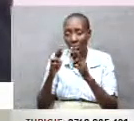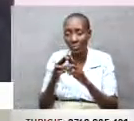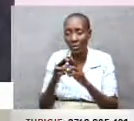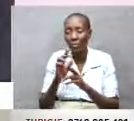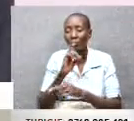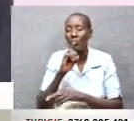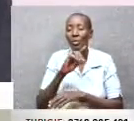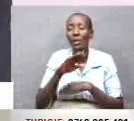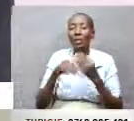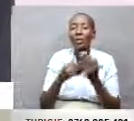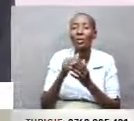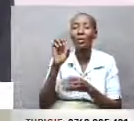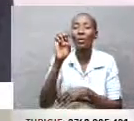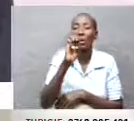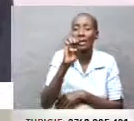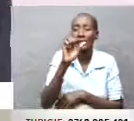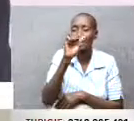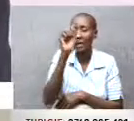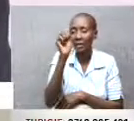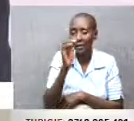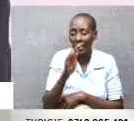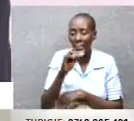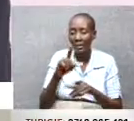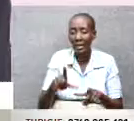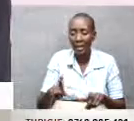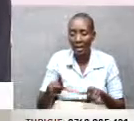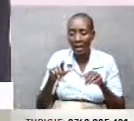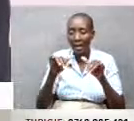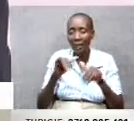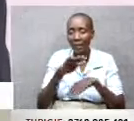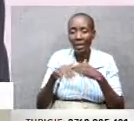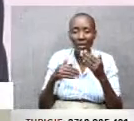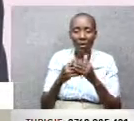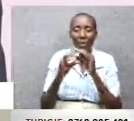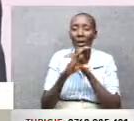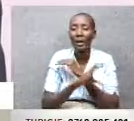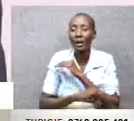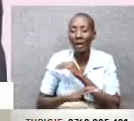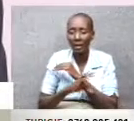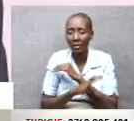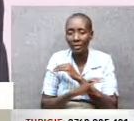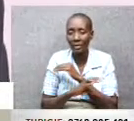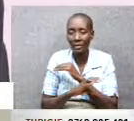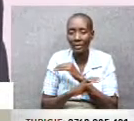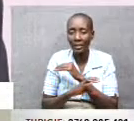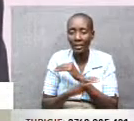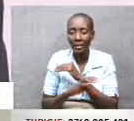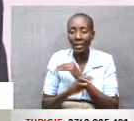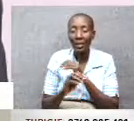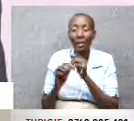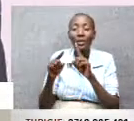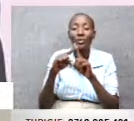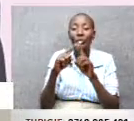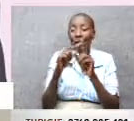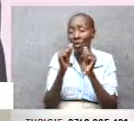African living in every country, which are 10, we consider 10,